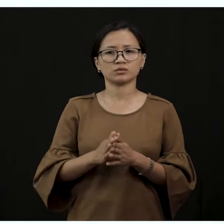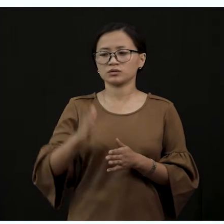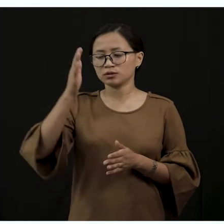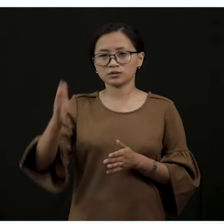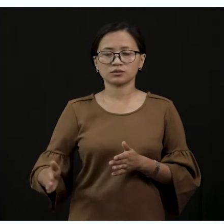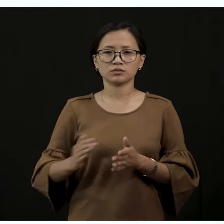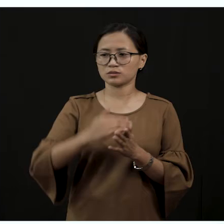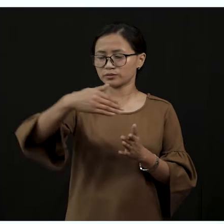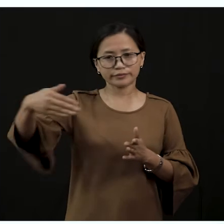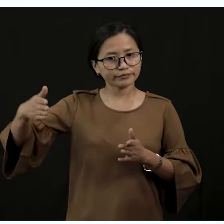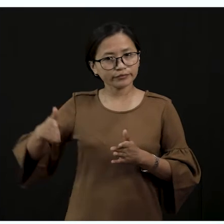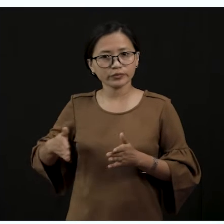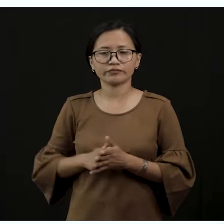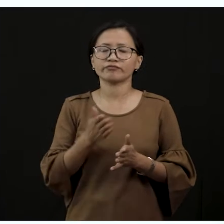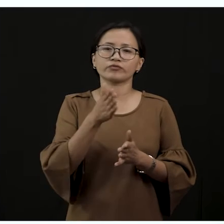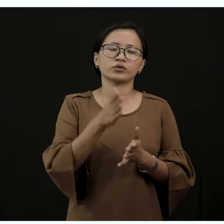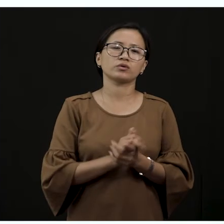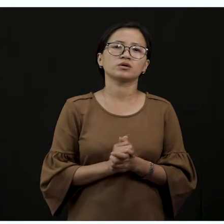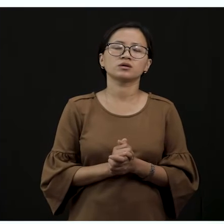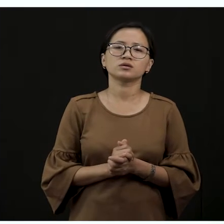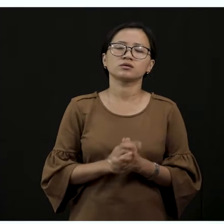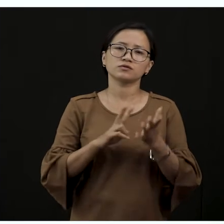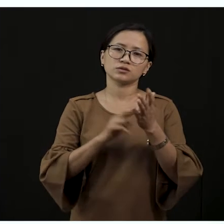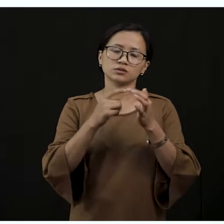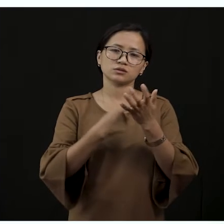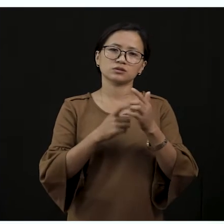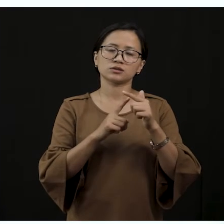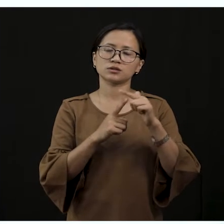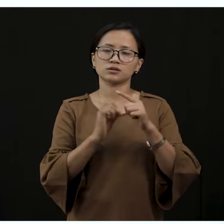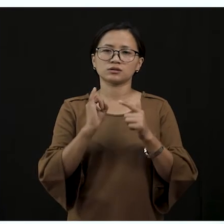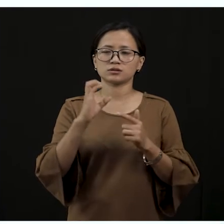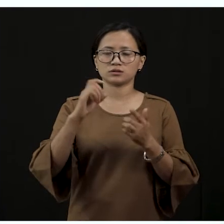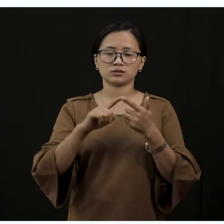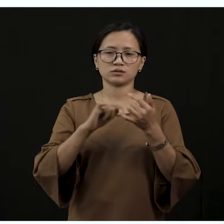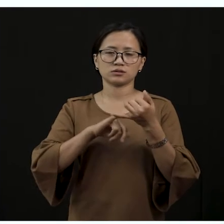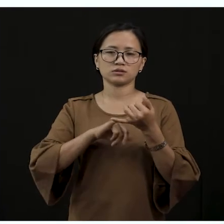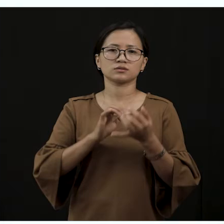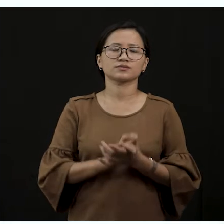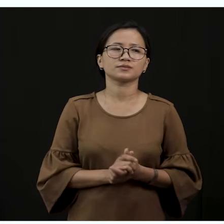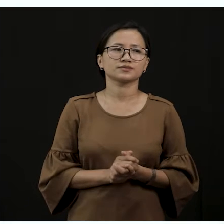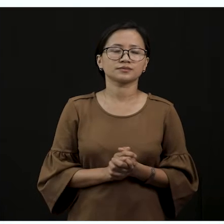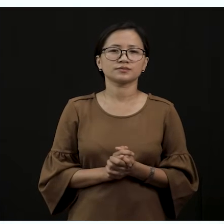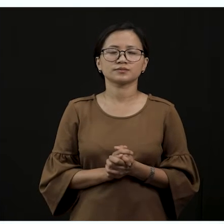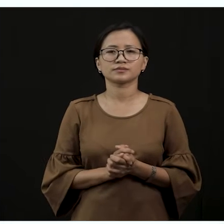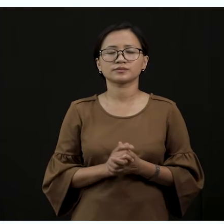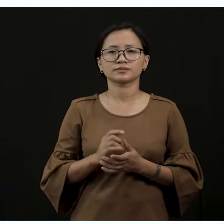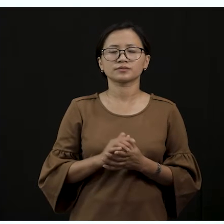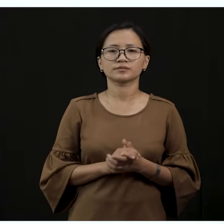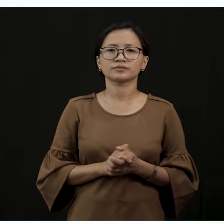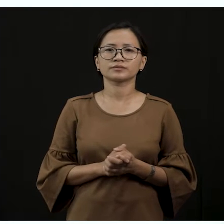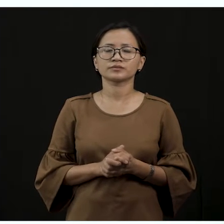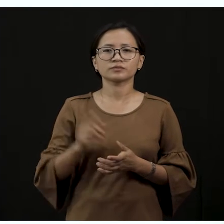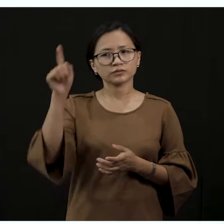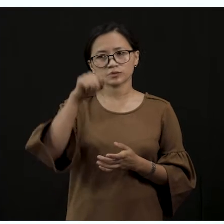no sides and no corners or vertices. Okay. Circle and oval. Circle has